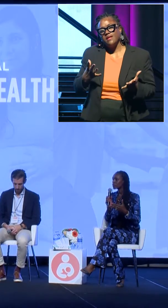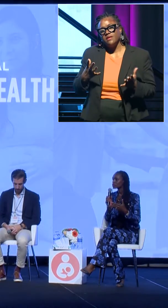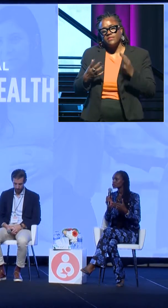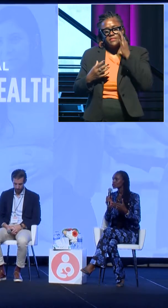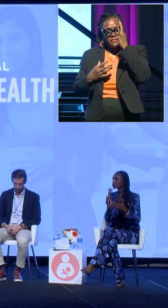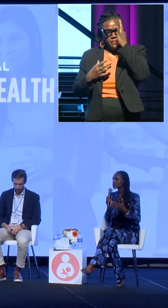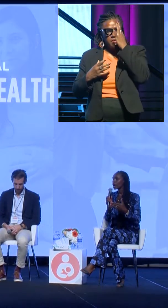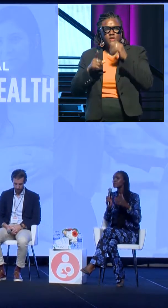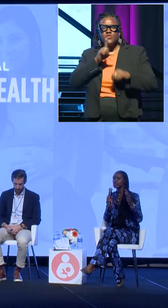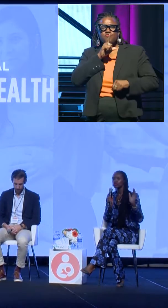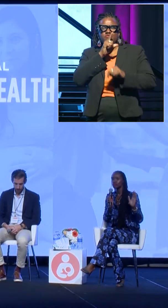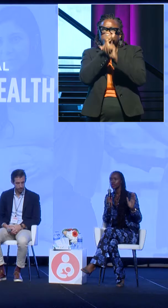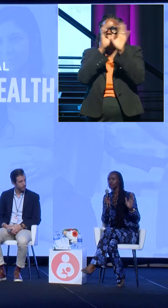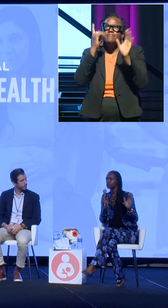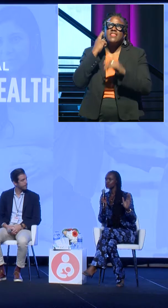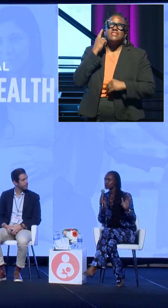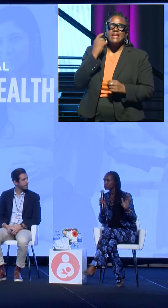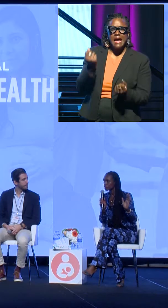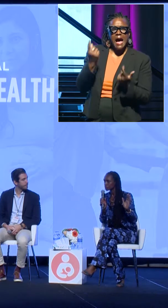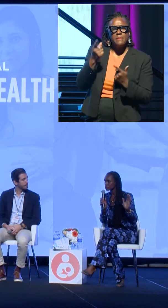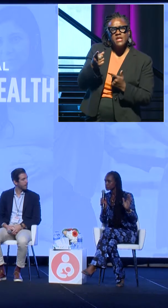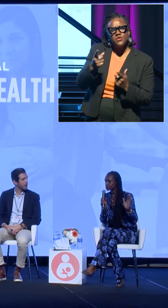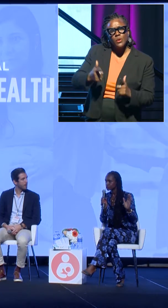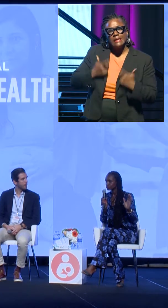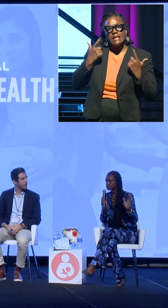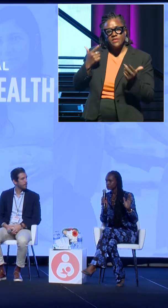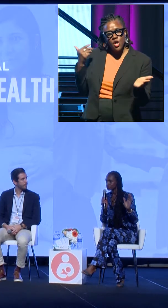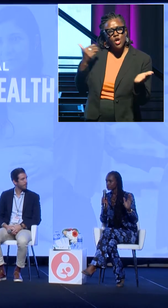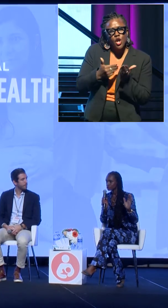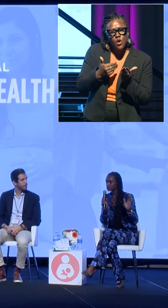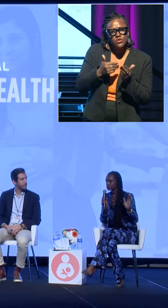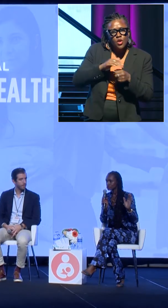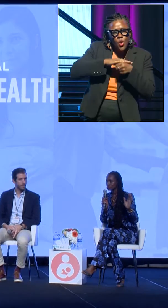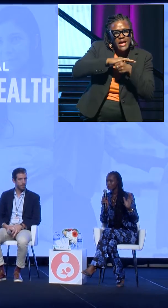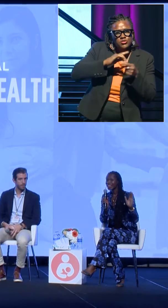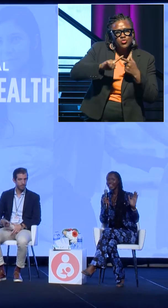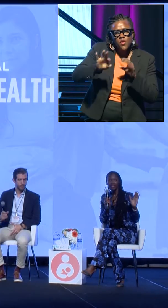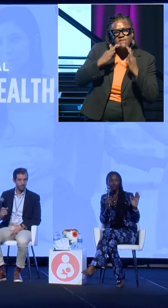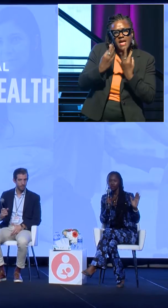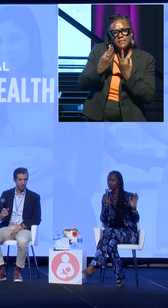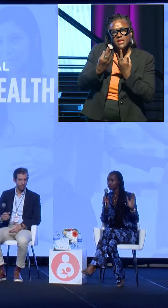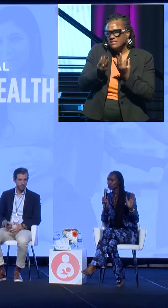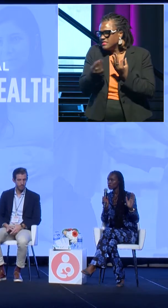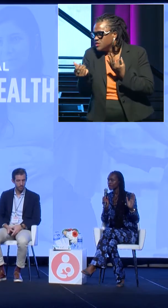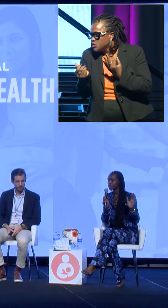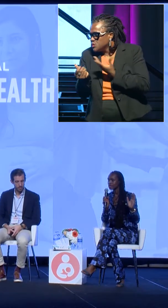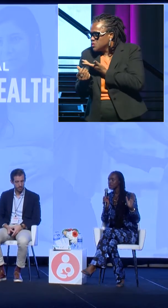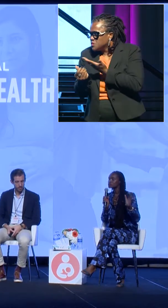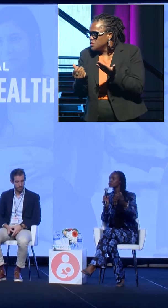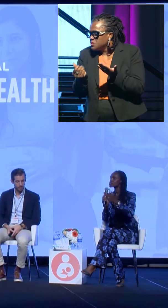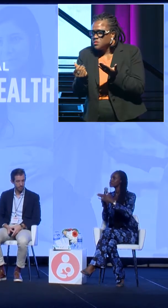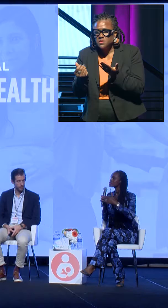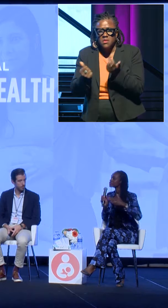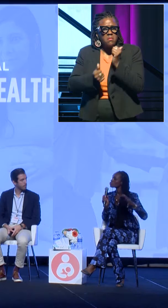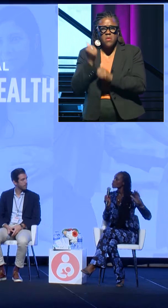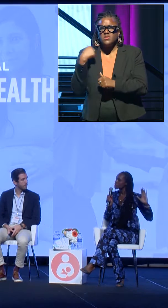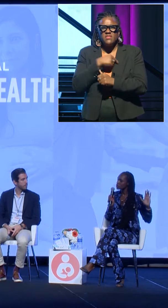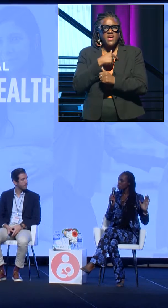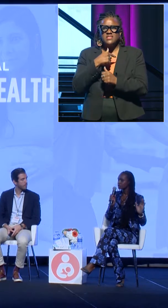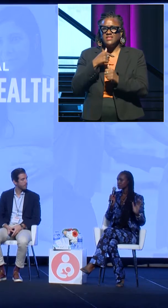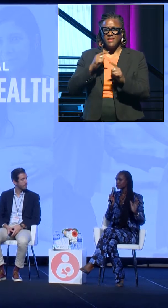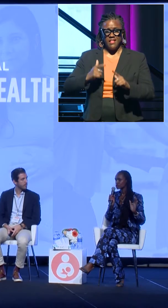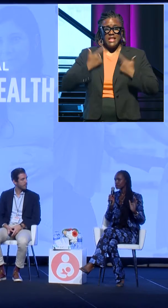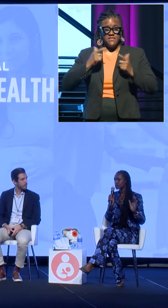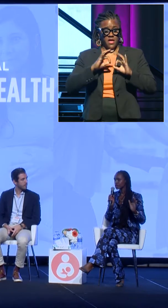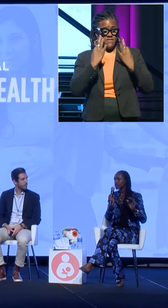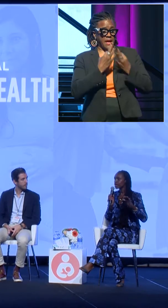how many of you live close to your family members? Like a handful, right? Most of us live away from